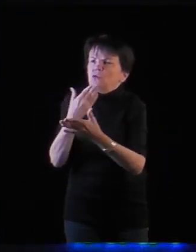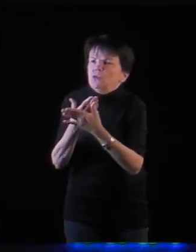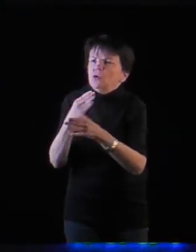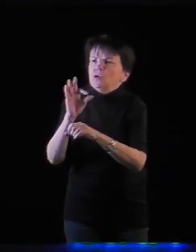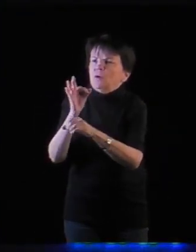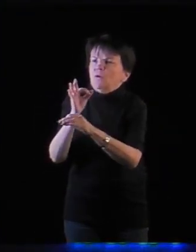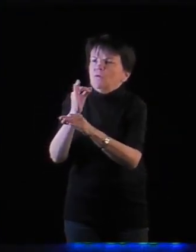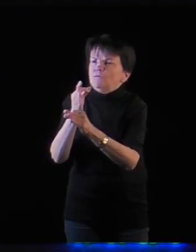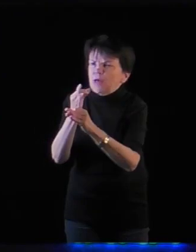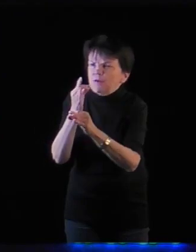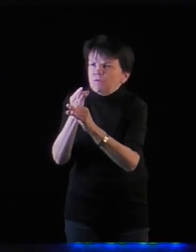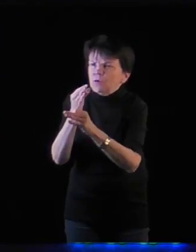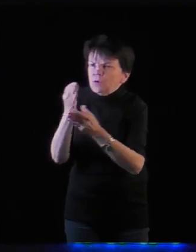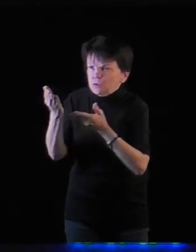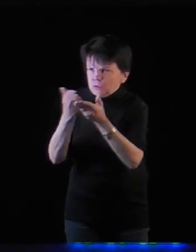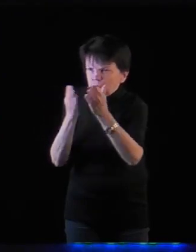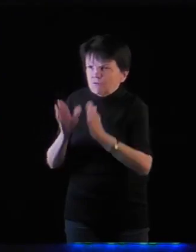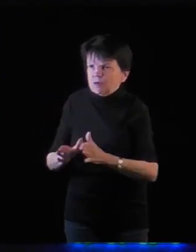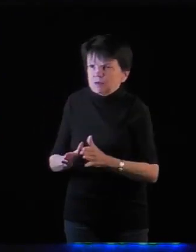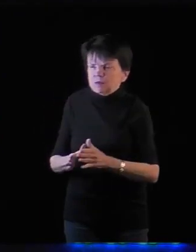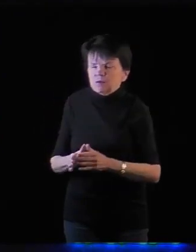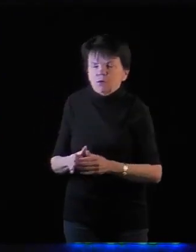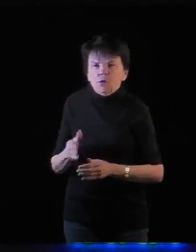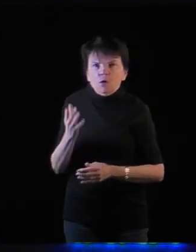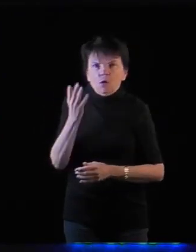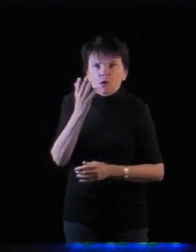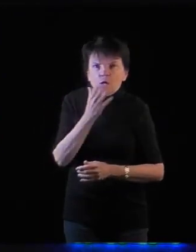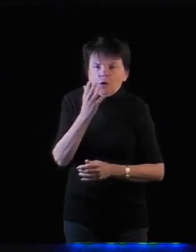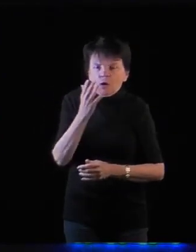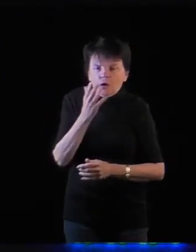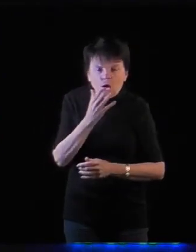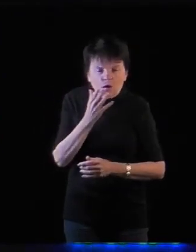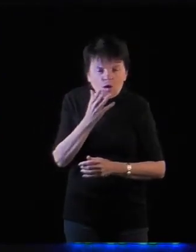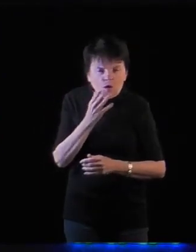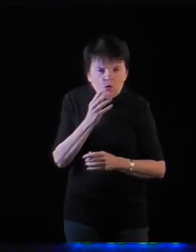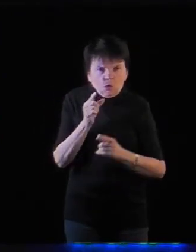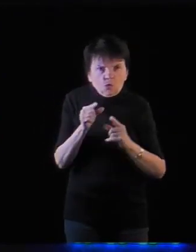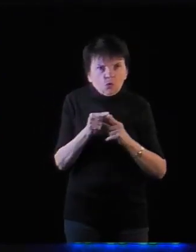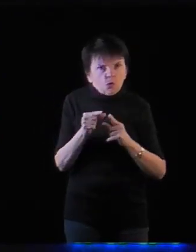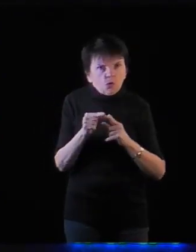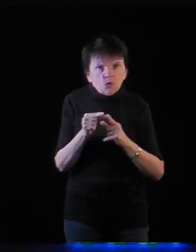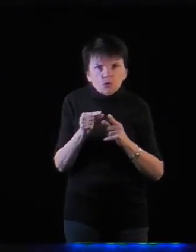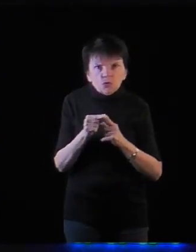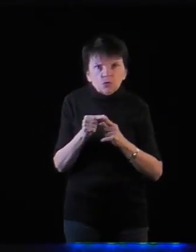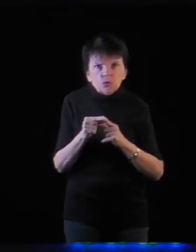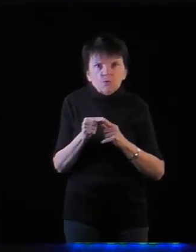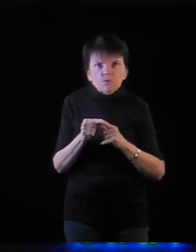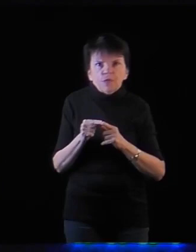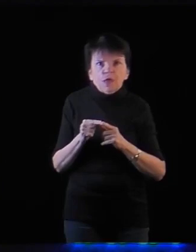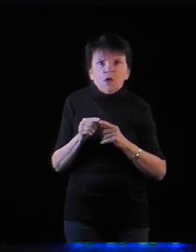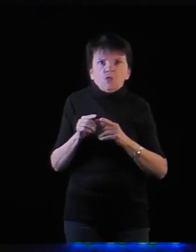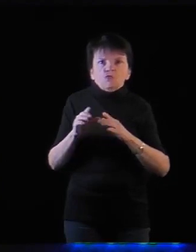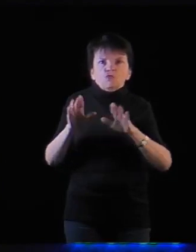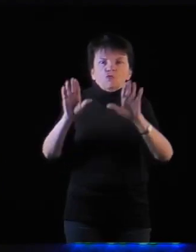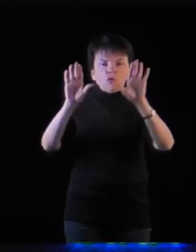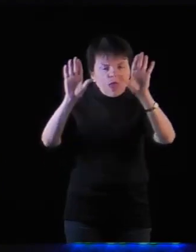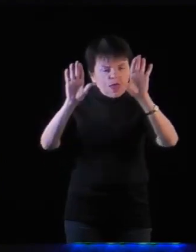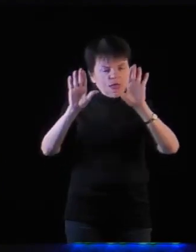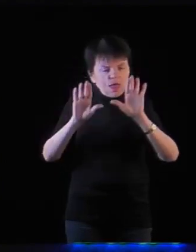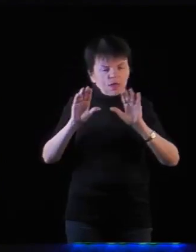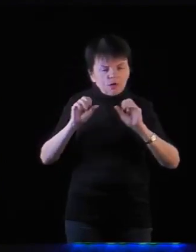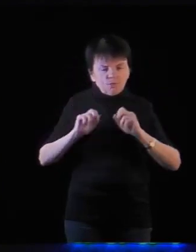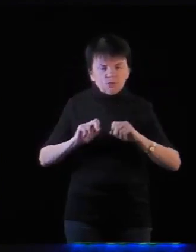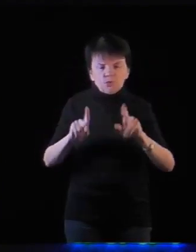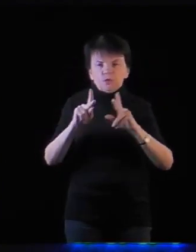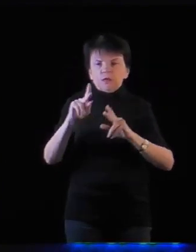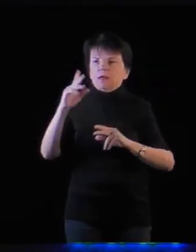that are incredibly powerful. That grand entrance, that opportunity, come in, join me in the